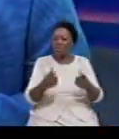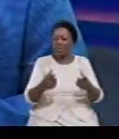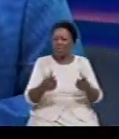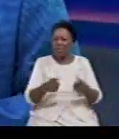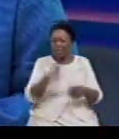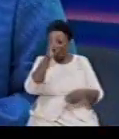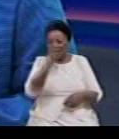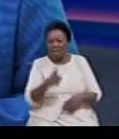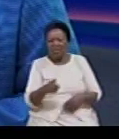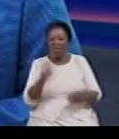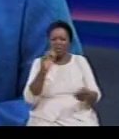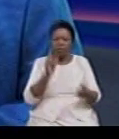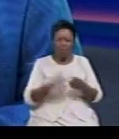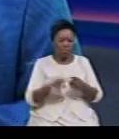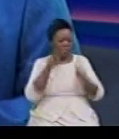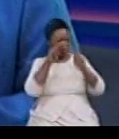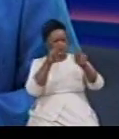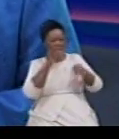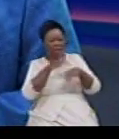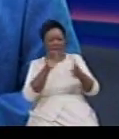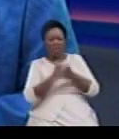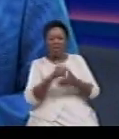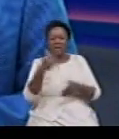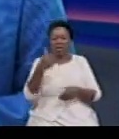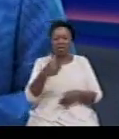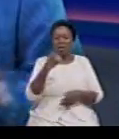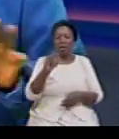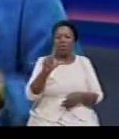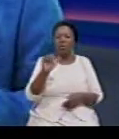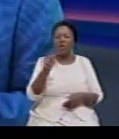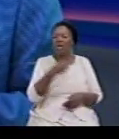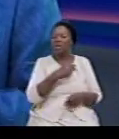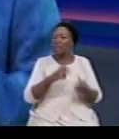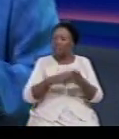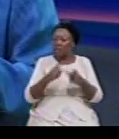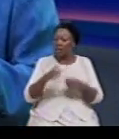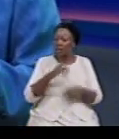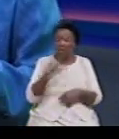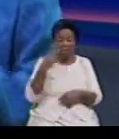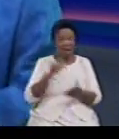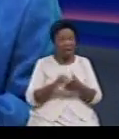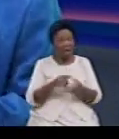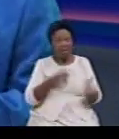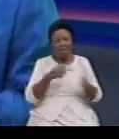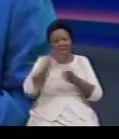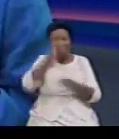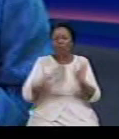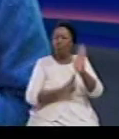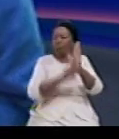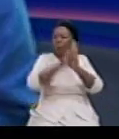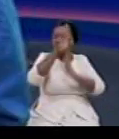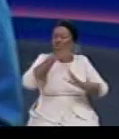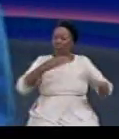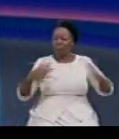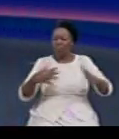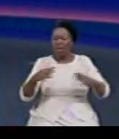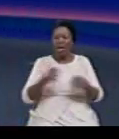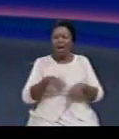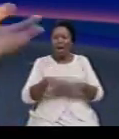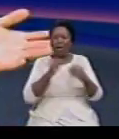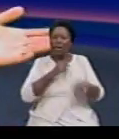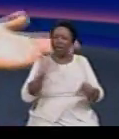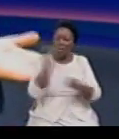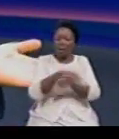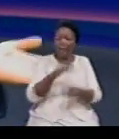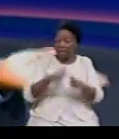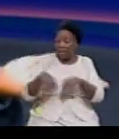say Goliath is so big, you can't defeat him. David said it the other way. He said, you know,